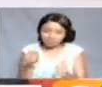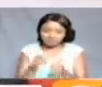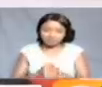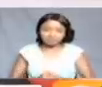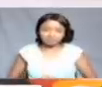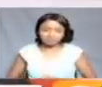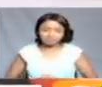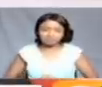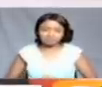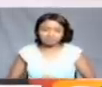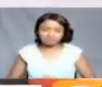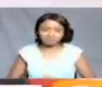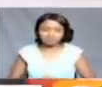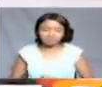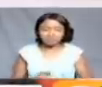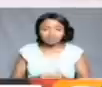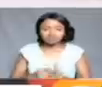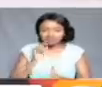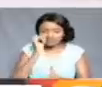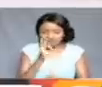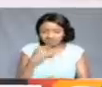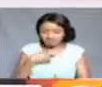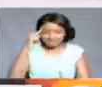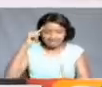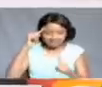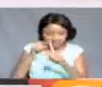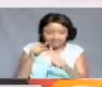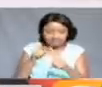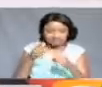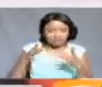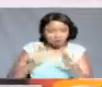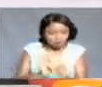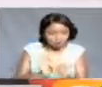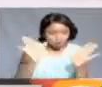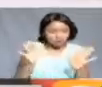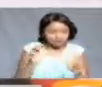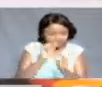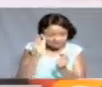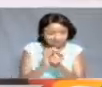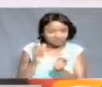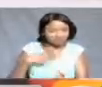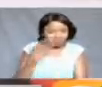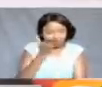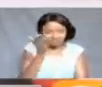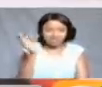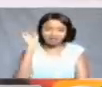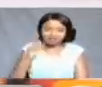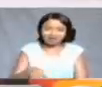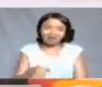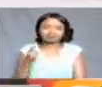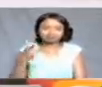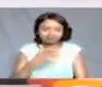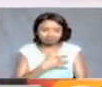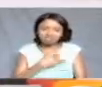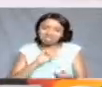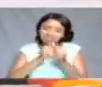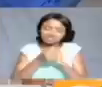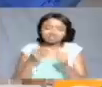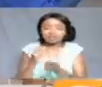certain demographic to buy into what this brand wants to sell. And at the end of the day, you're reaching someone and you can convert